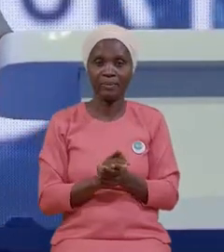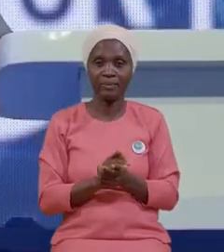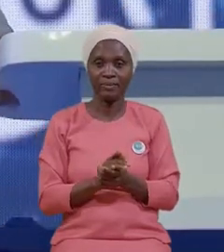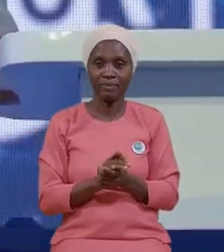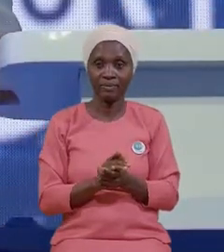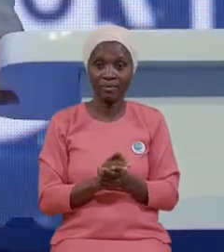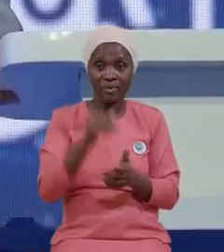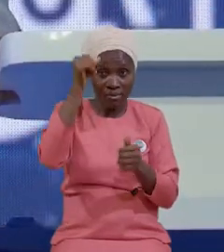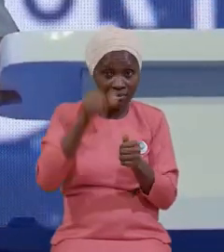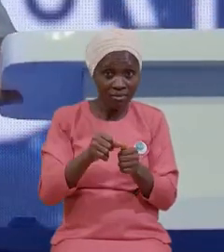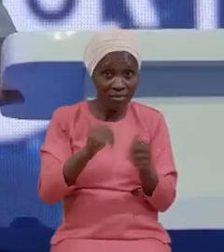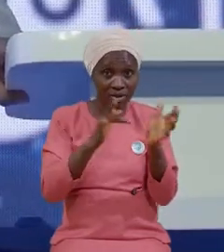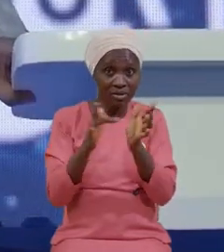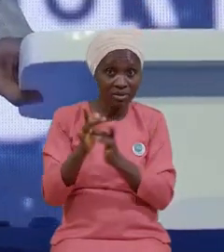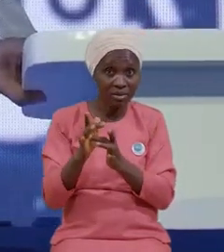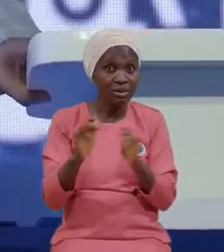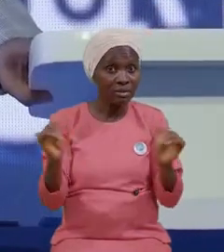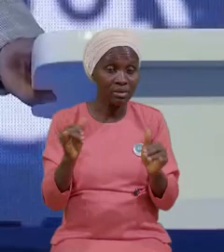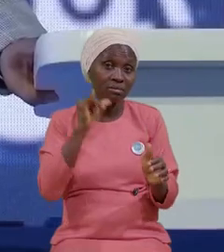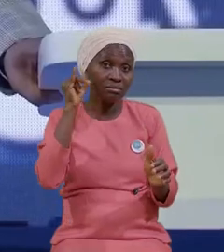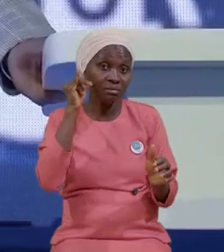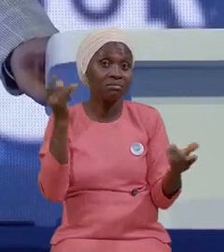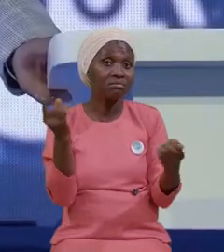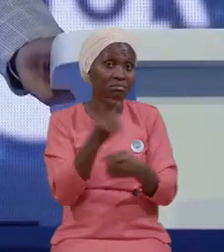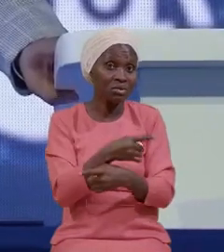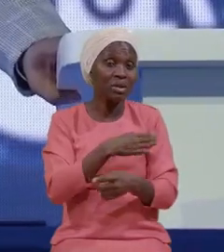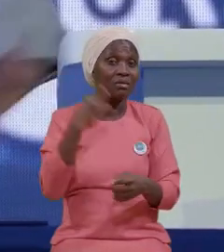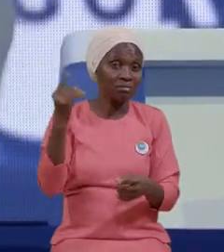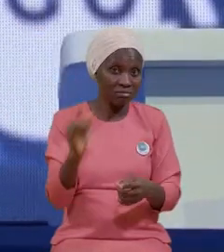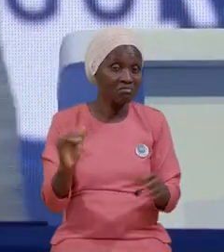Remember Jesus, the same yesterday, today, and forever.